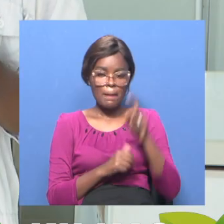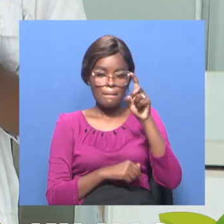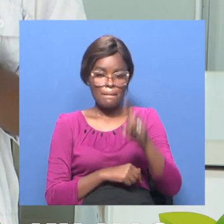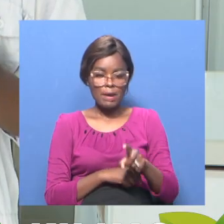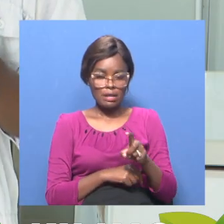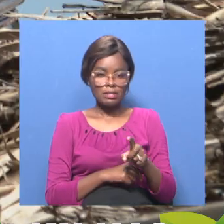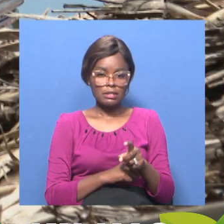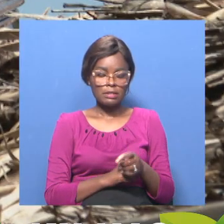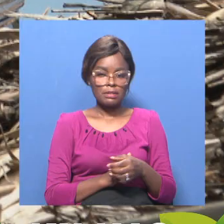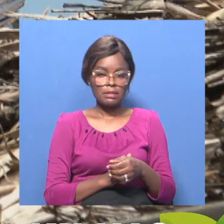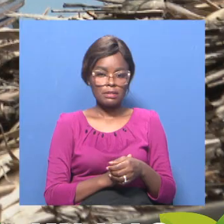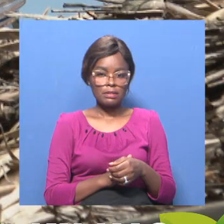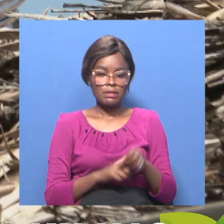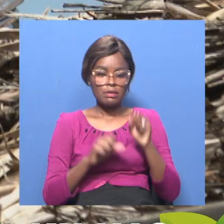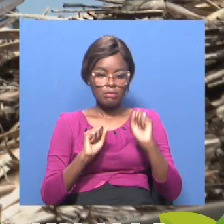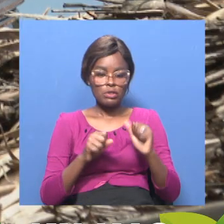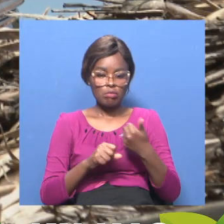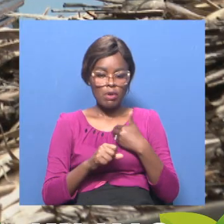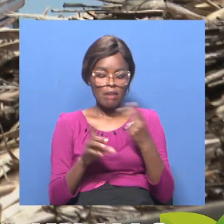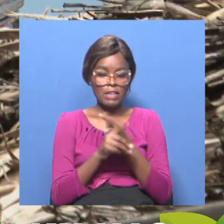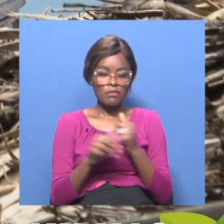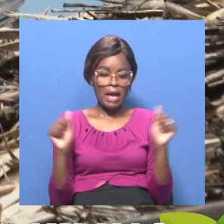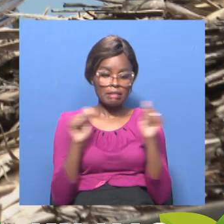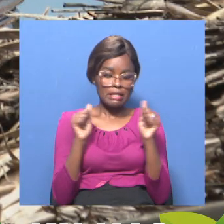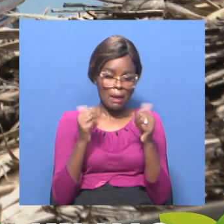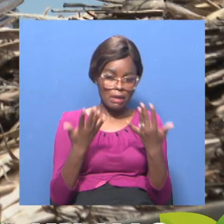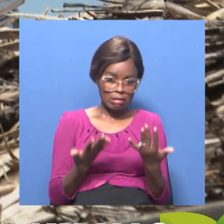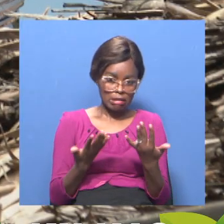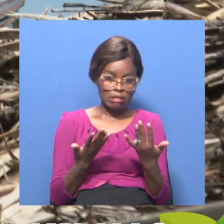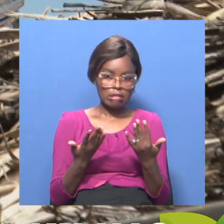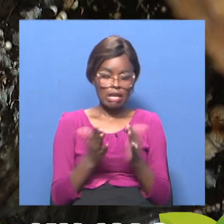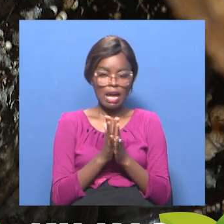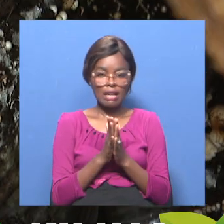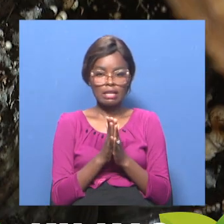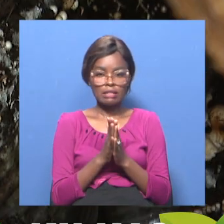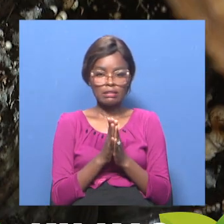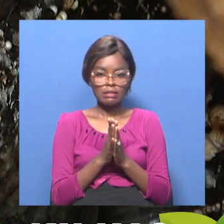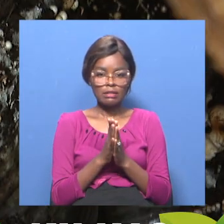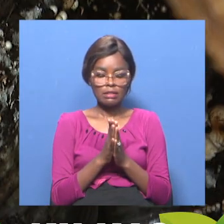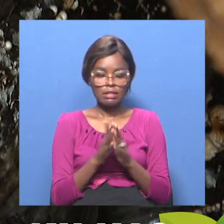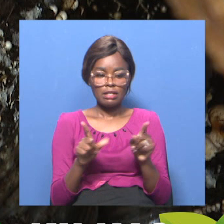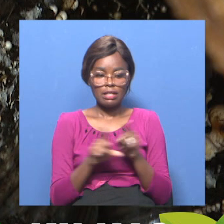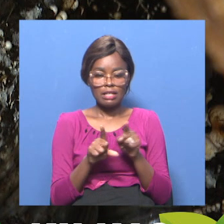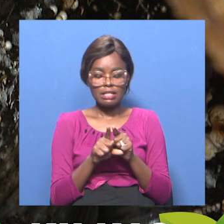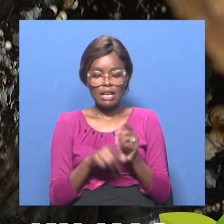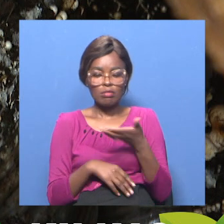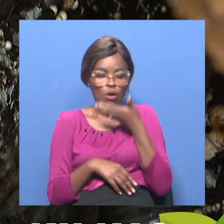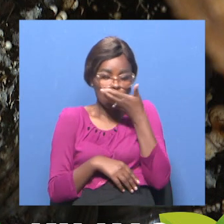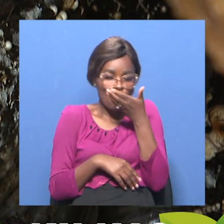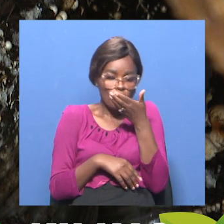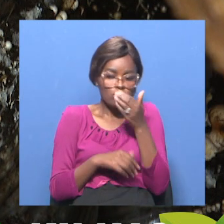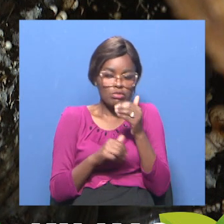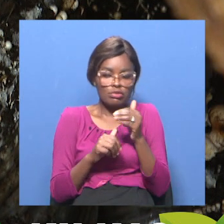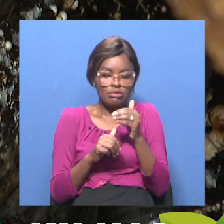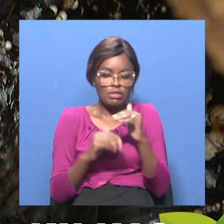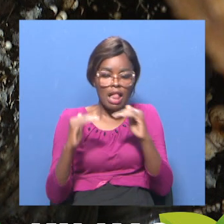to be able to maintain certain temperatures and certain maybe measures of humidity. Yes,